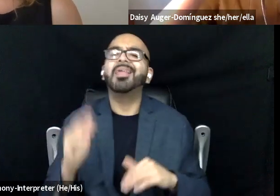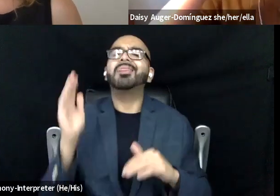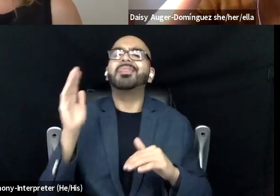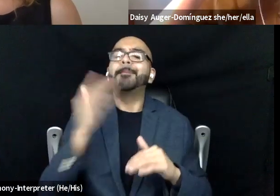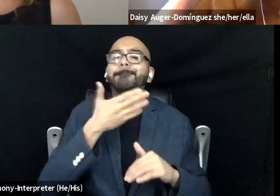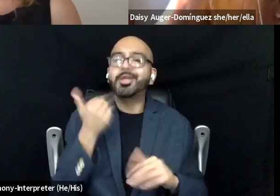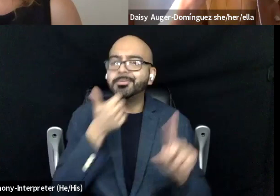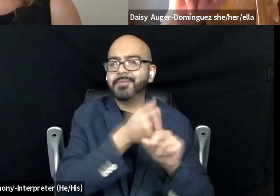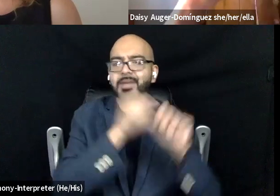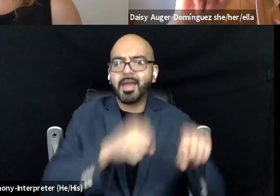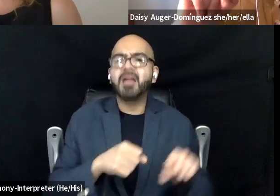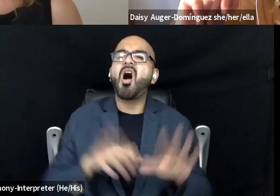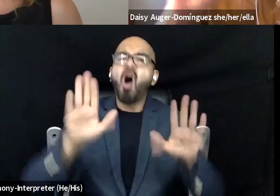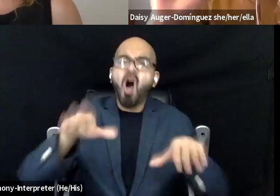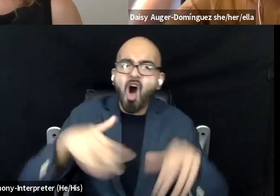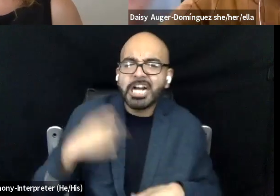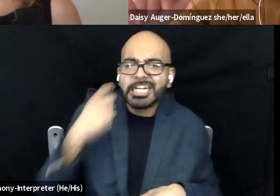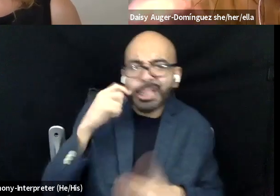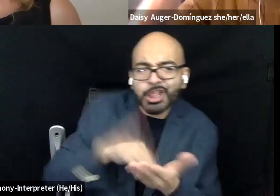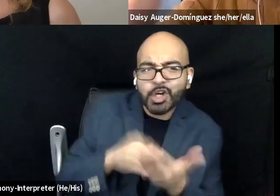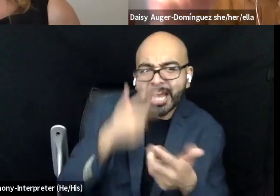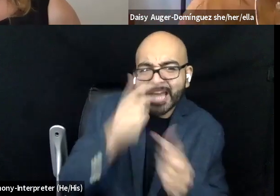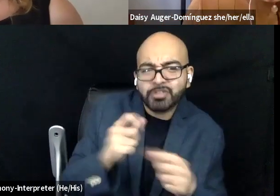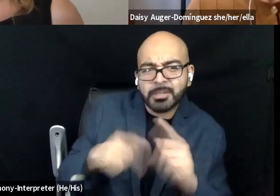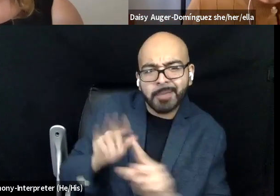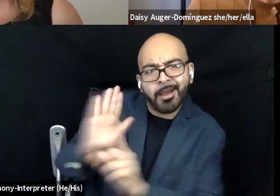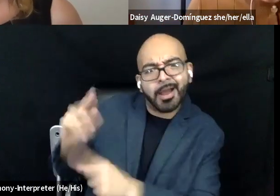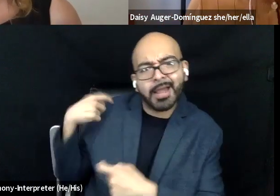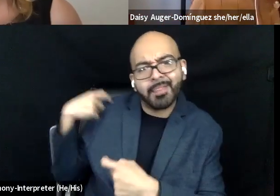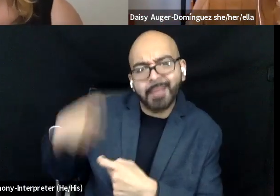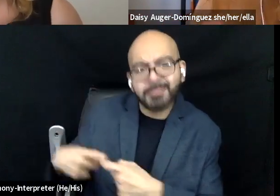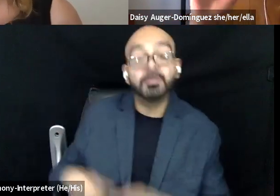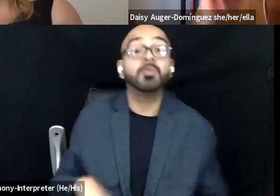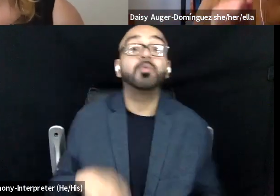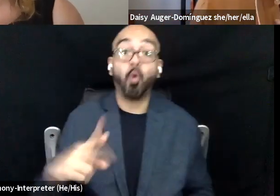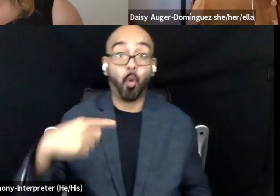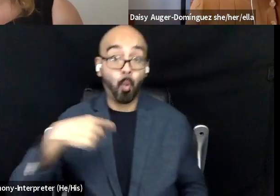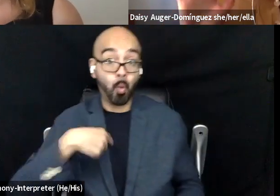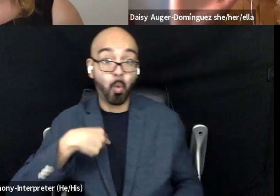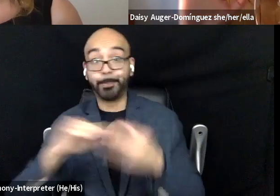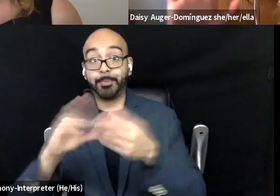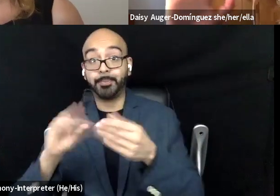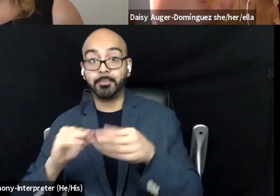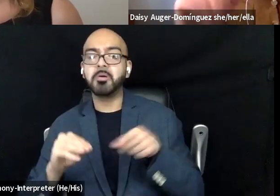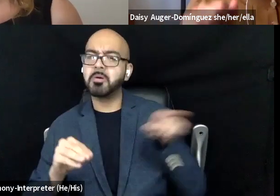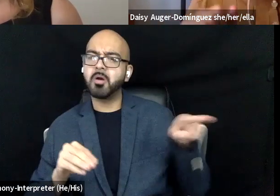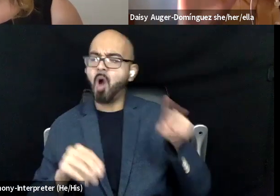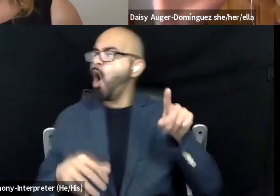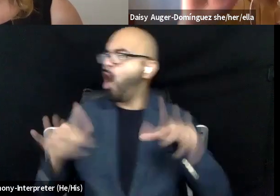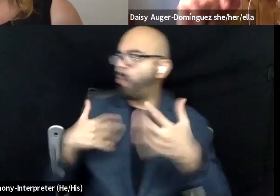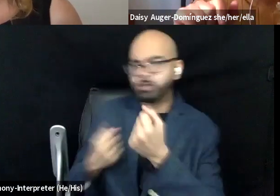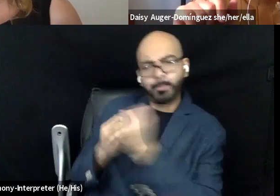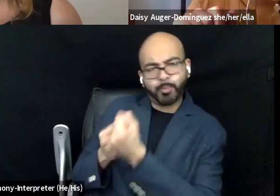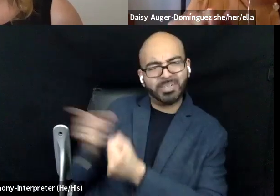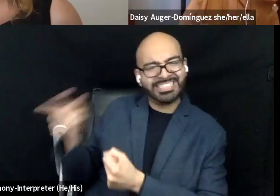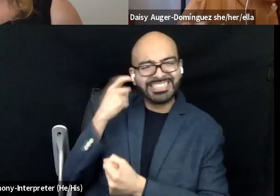like, or I would love to plus one what Daisy just said. You know, that was interesting. And I don't, and even admitting, I was like, and I